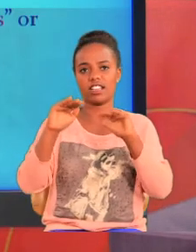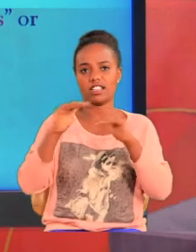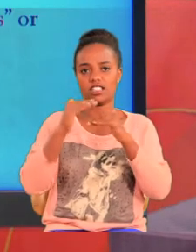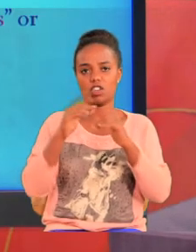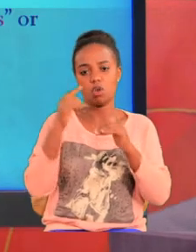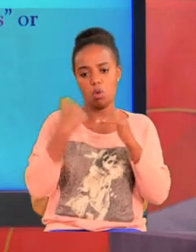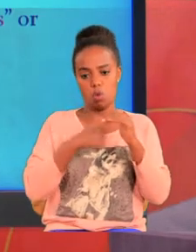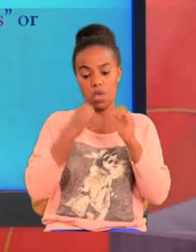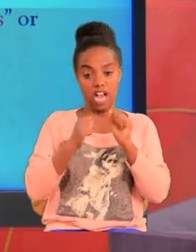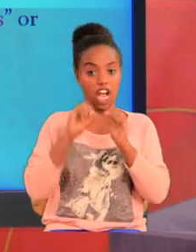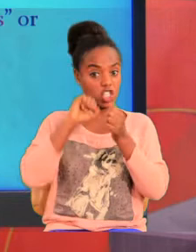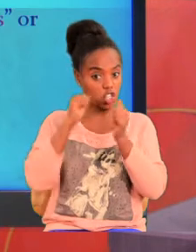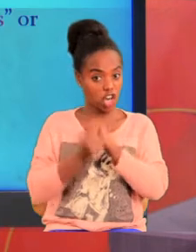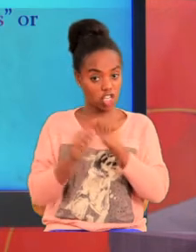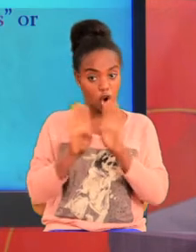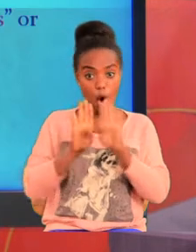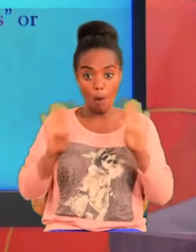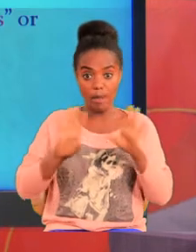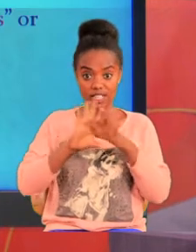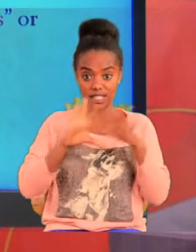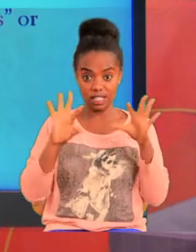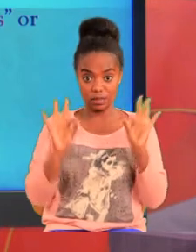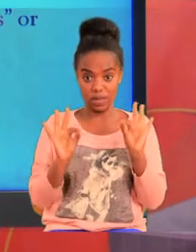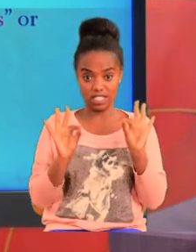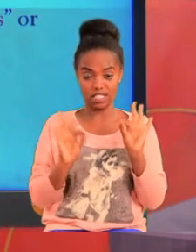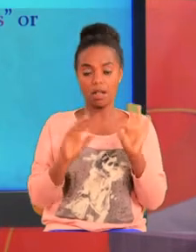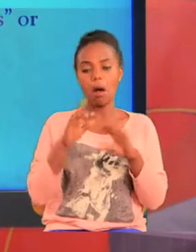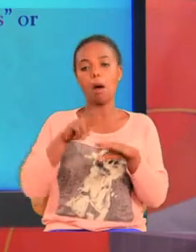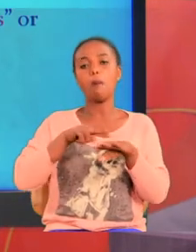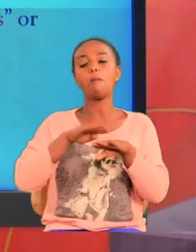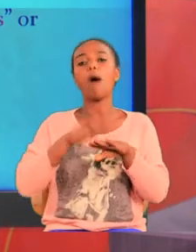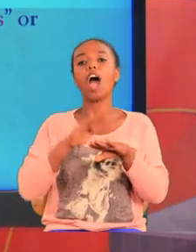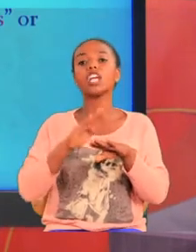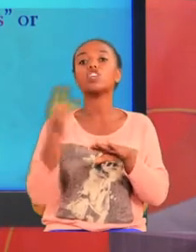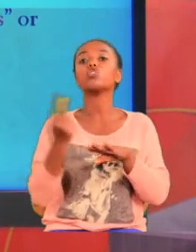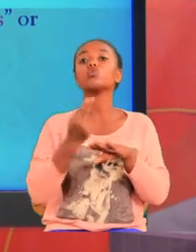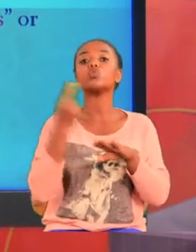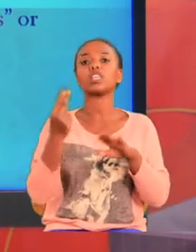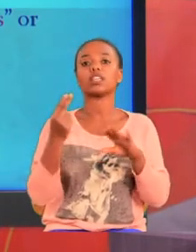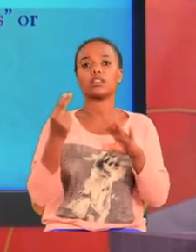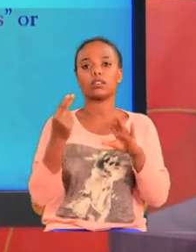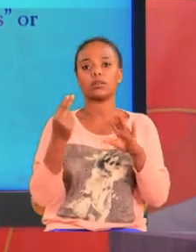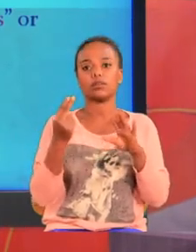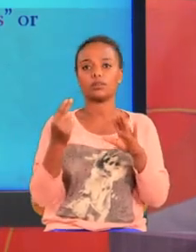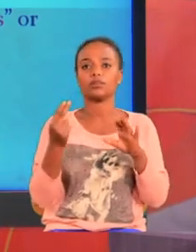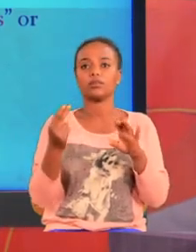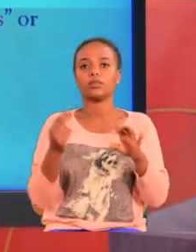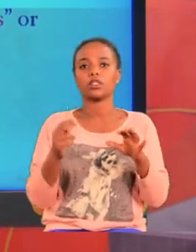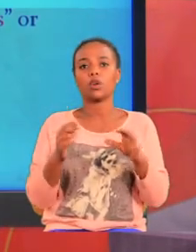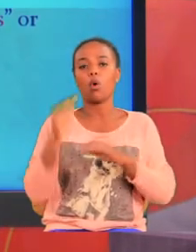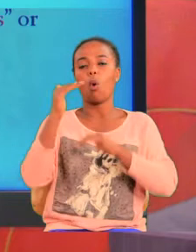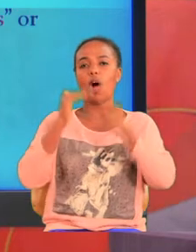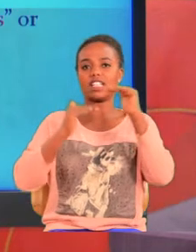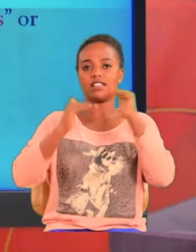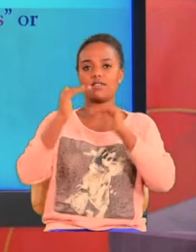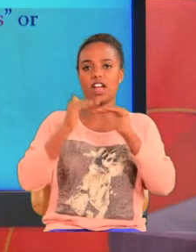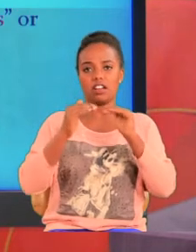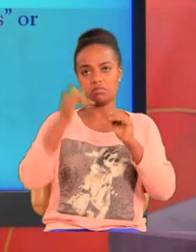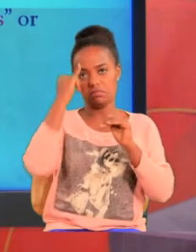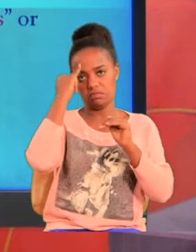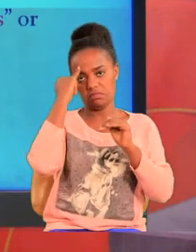We can change open statements by using quantifier. For example, if you have this statement